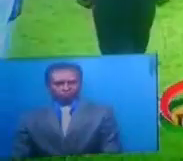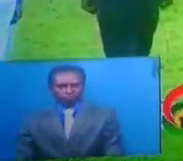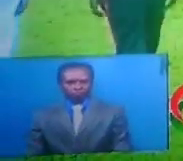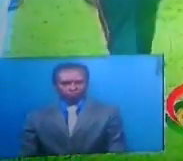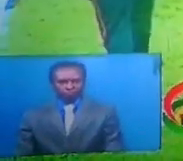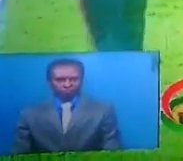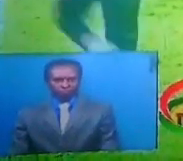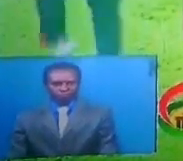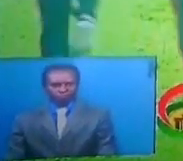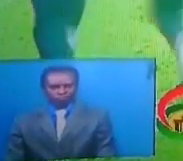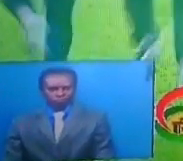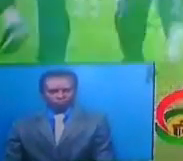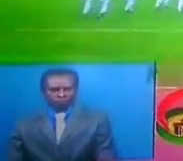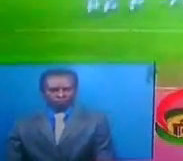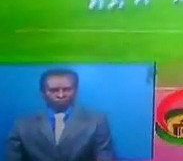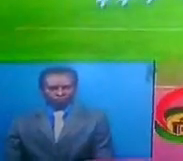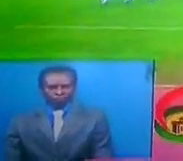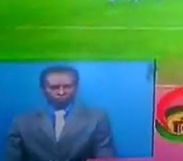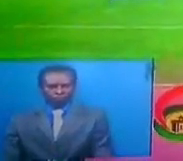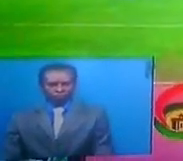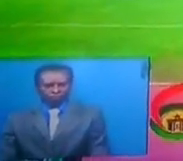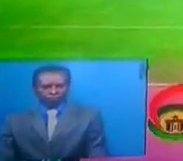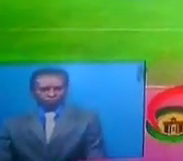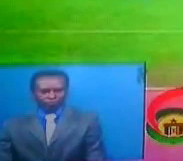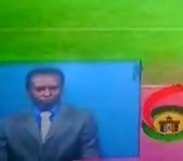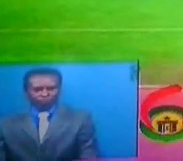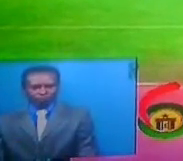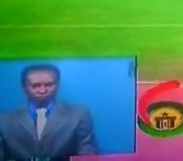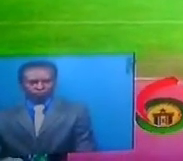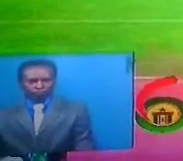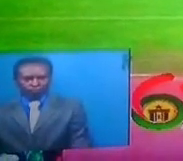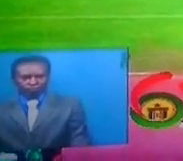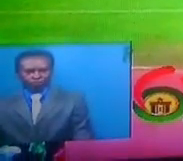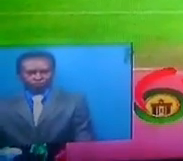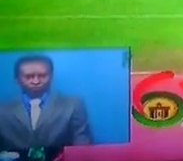Mm-hmm. Yes, and their motto is strong mind, strong body.